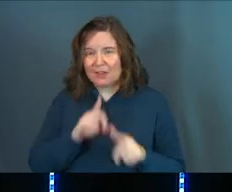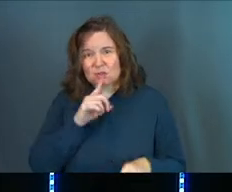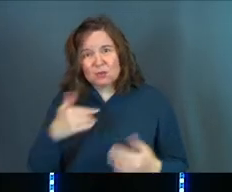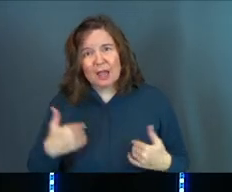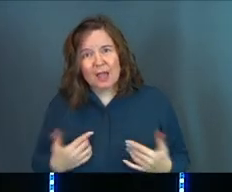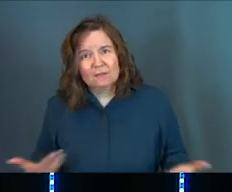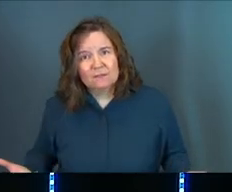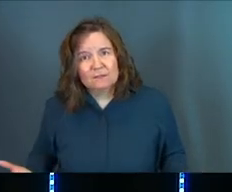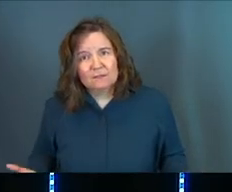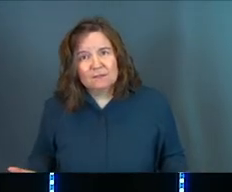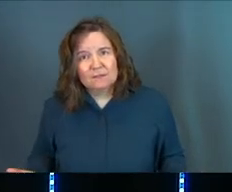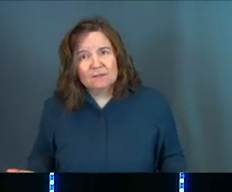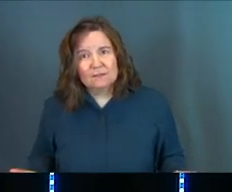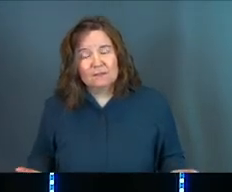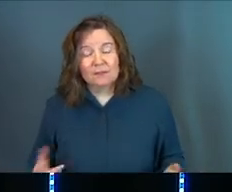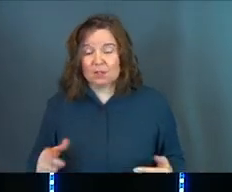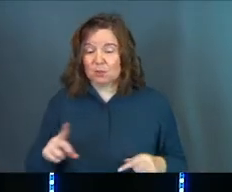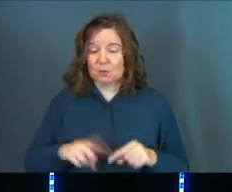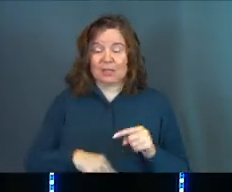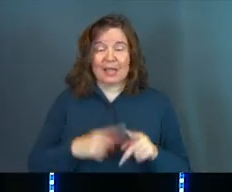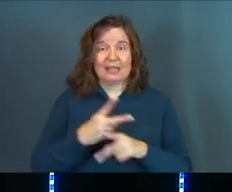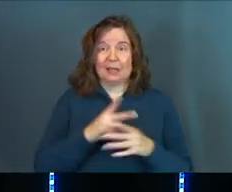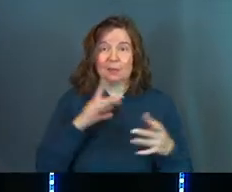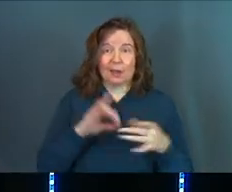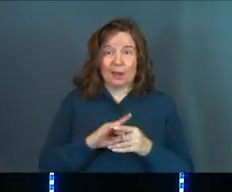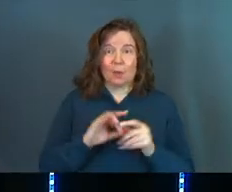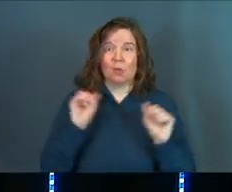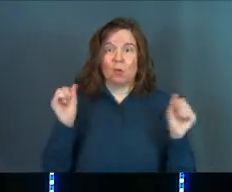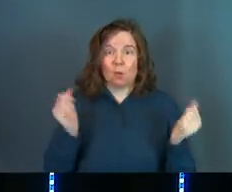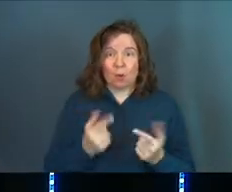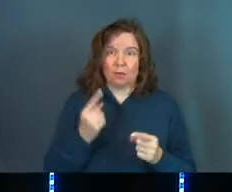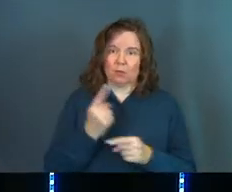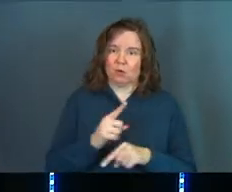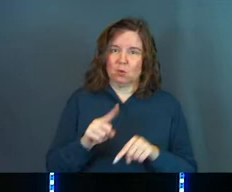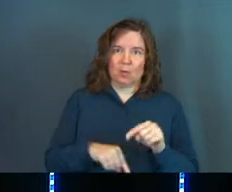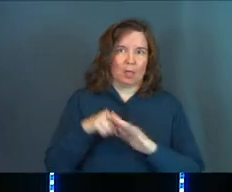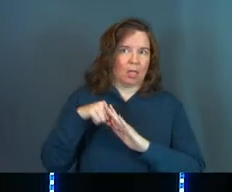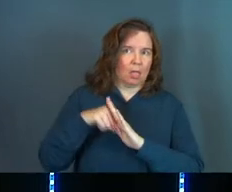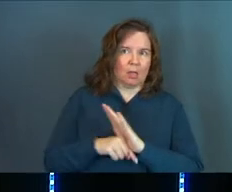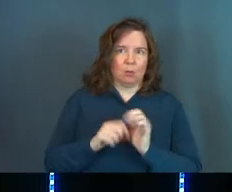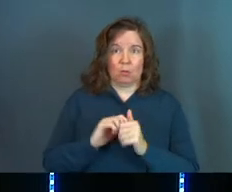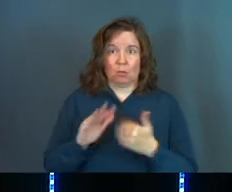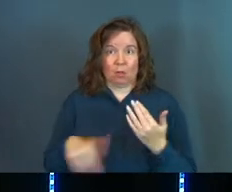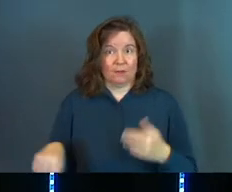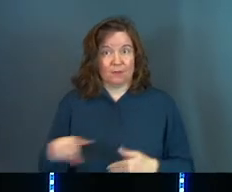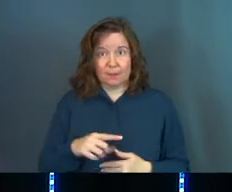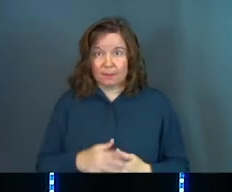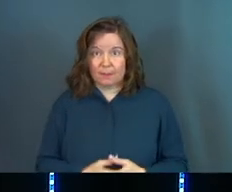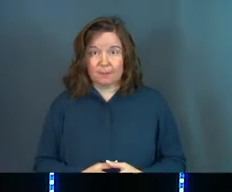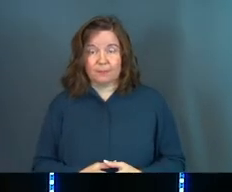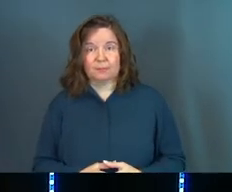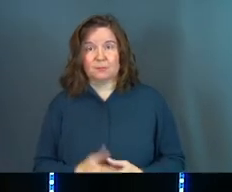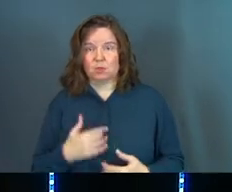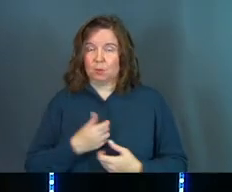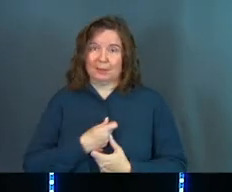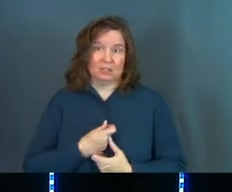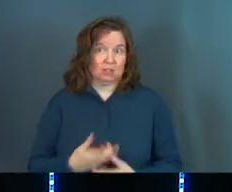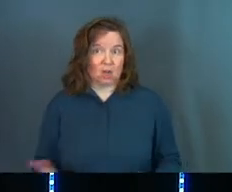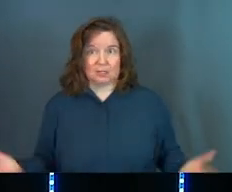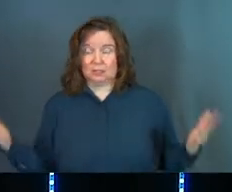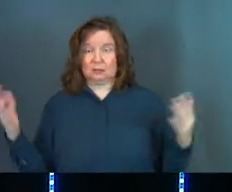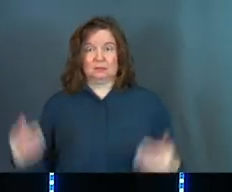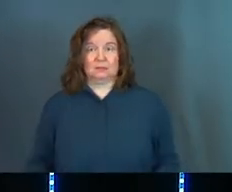actually have? And you can't keep connected with all of them, right? You can't go deep with all of them. You'd be